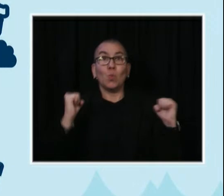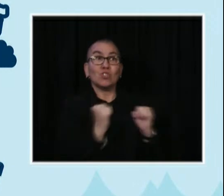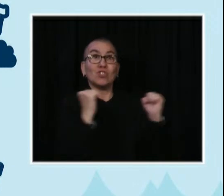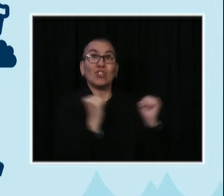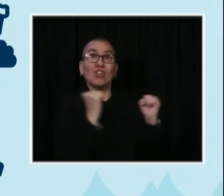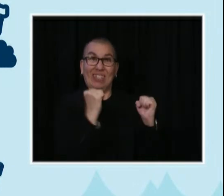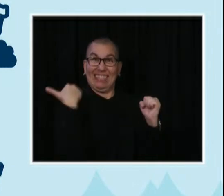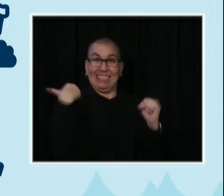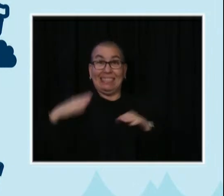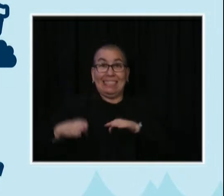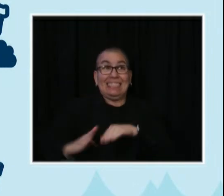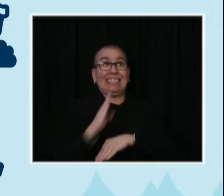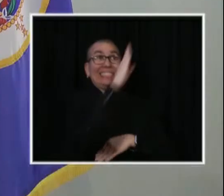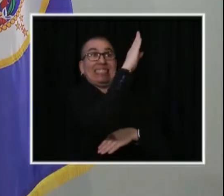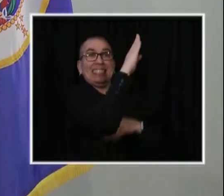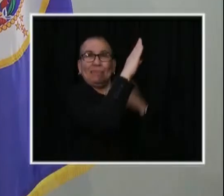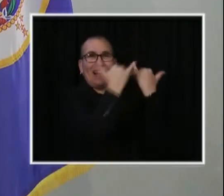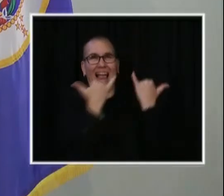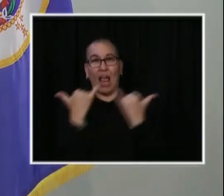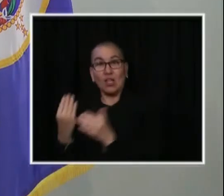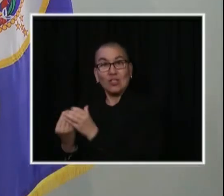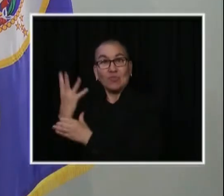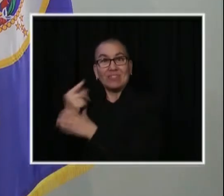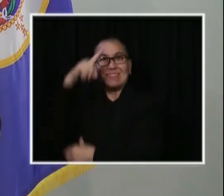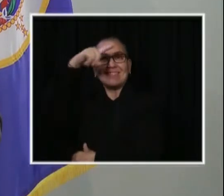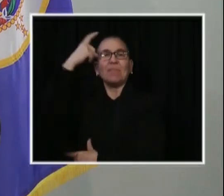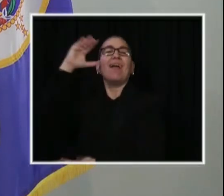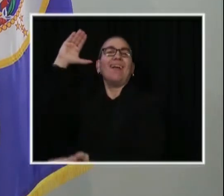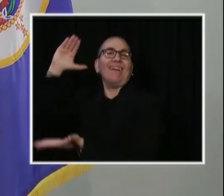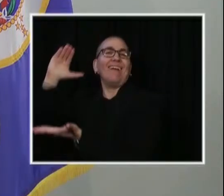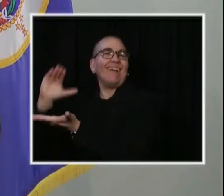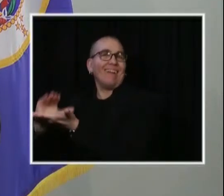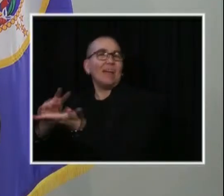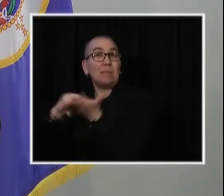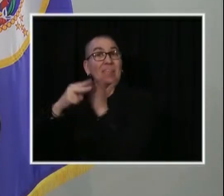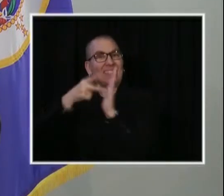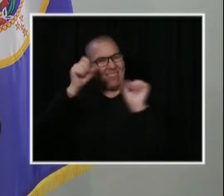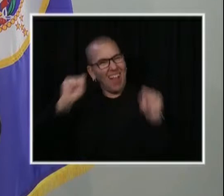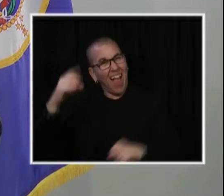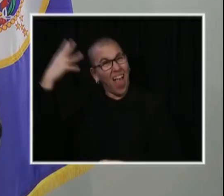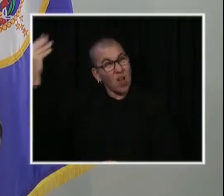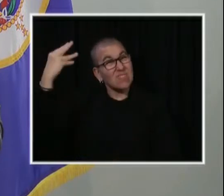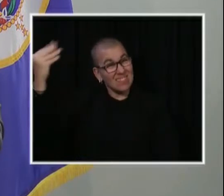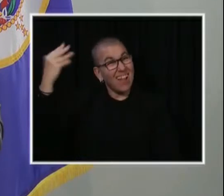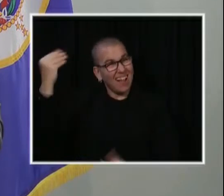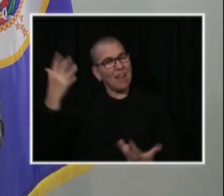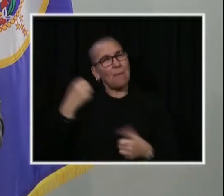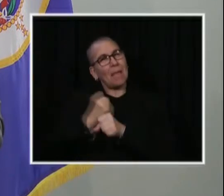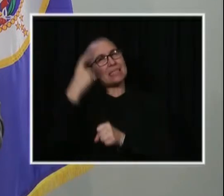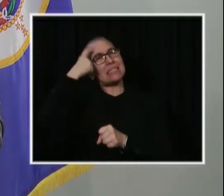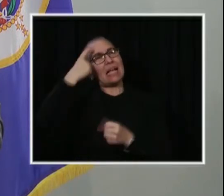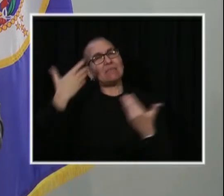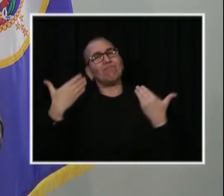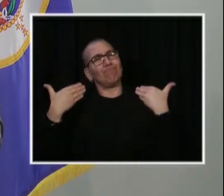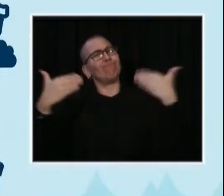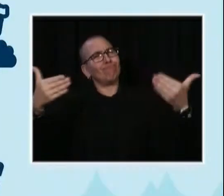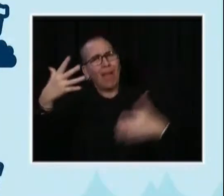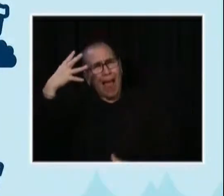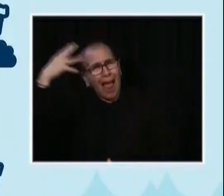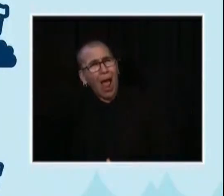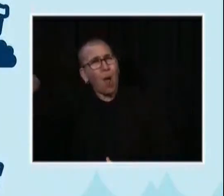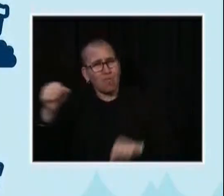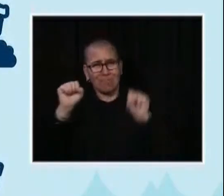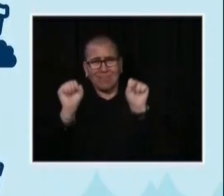almost non-existent during the summer. That's where we're at, so it makes perfect sense that we should do that. No capacity or